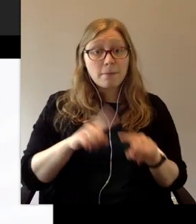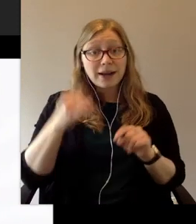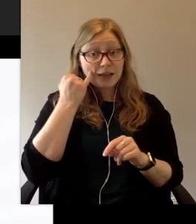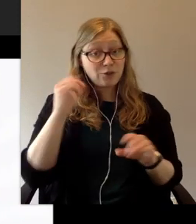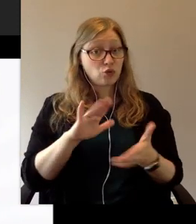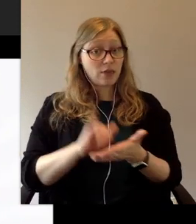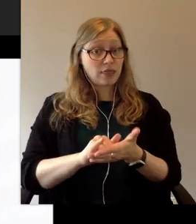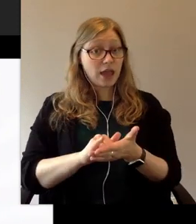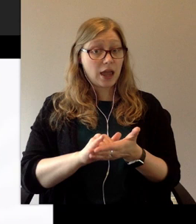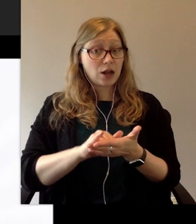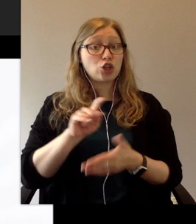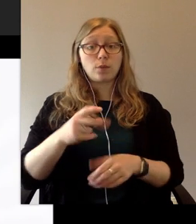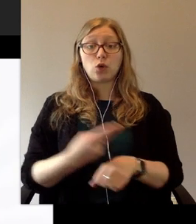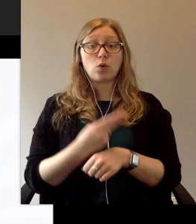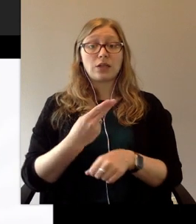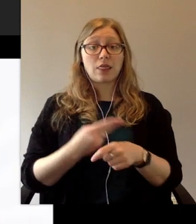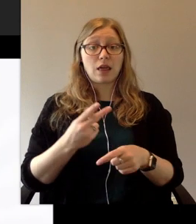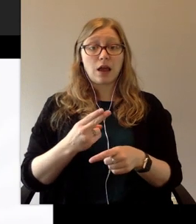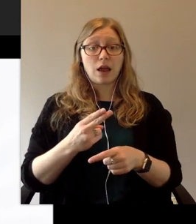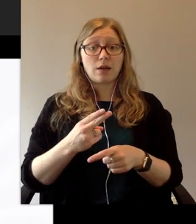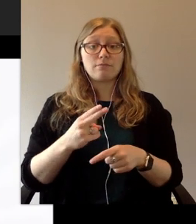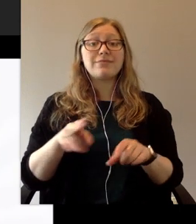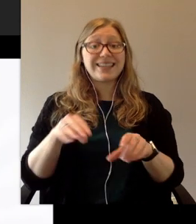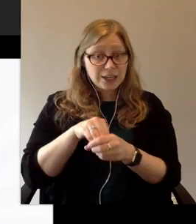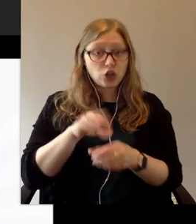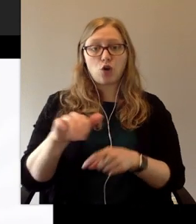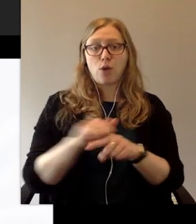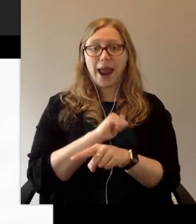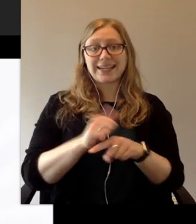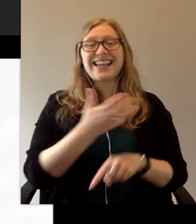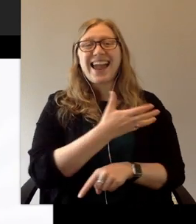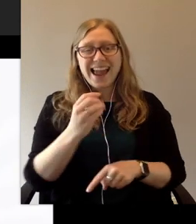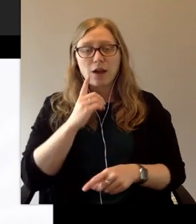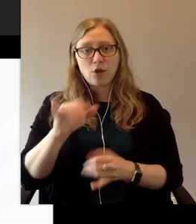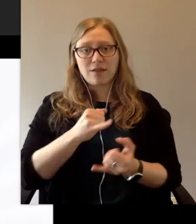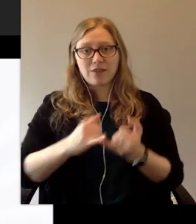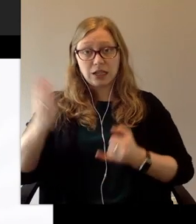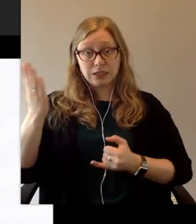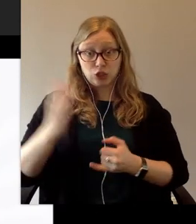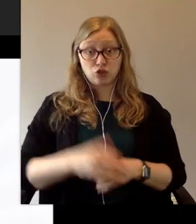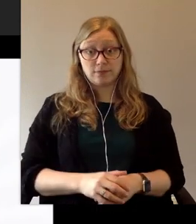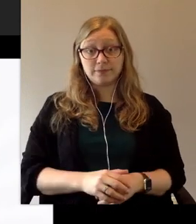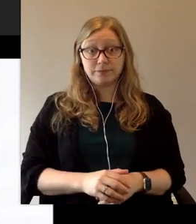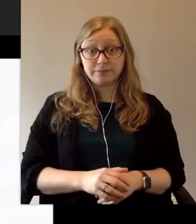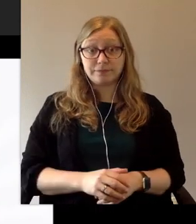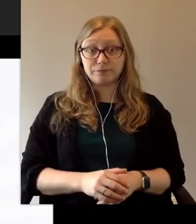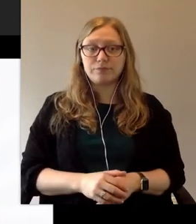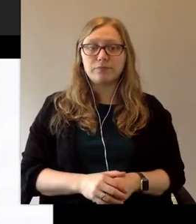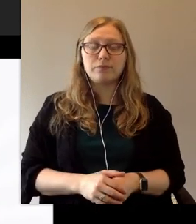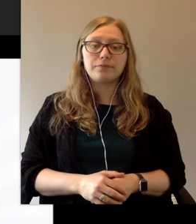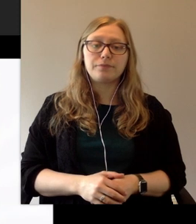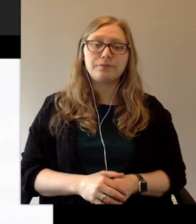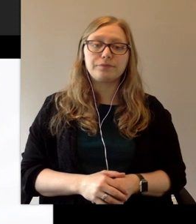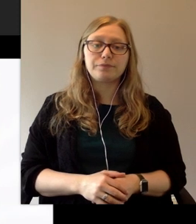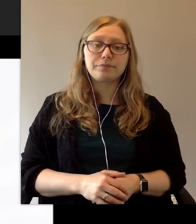should be using those note cards or that piece of paper in your practices as well as your final speech.